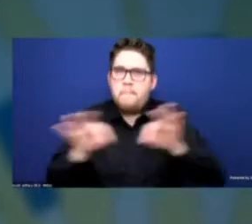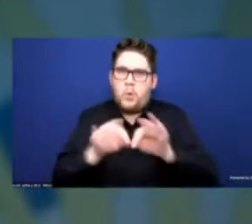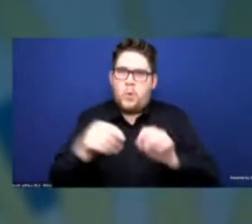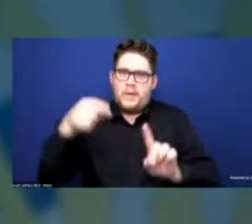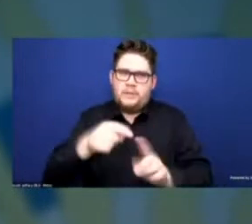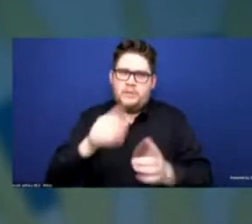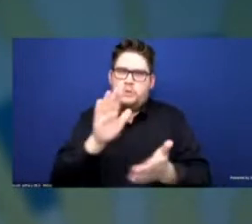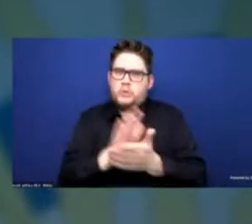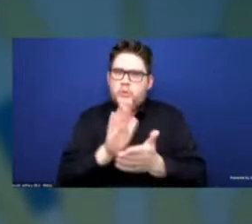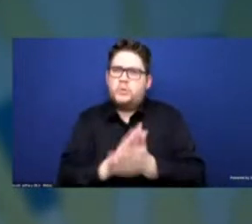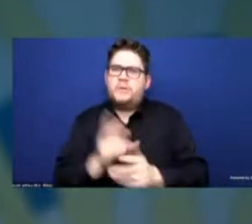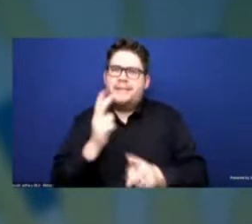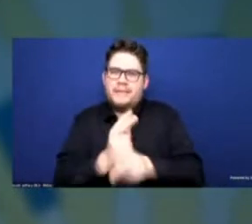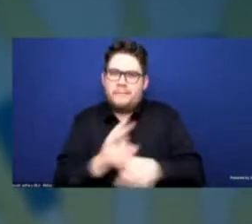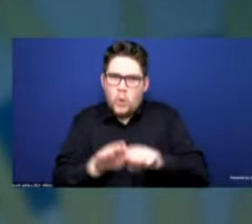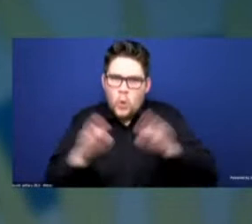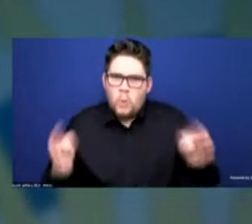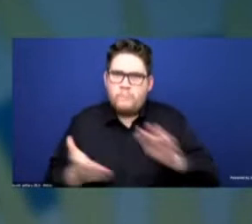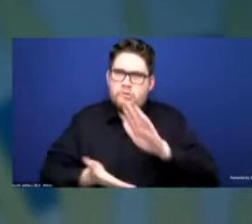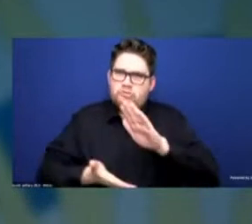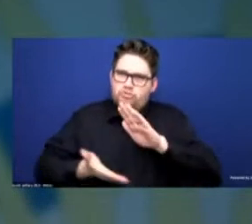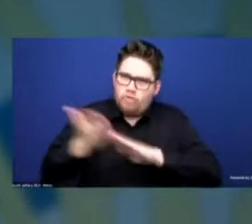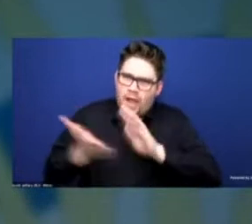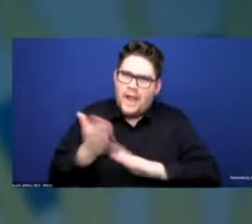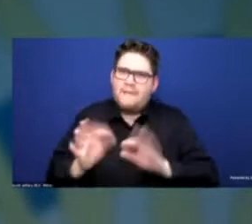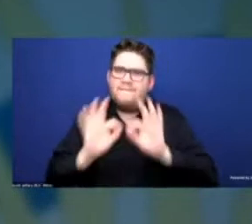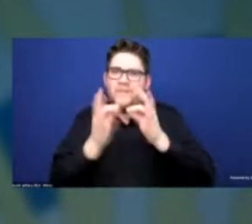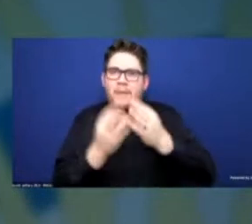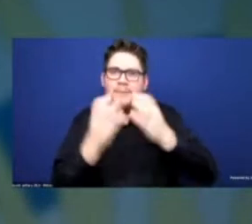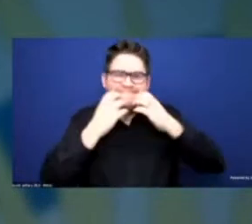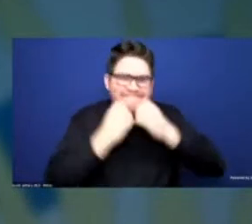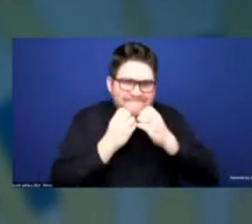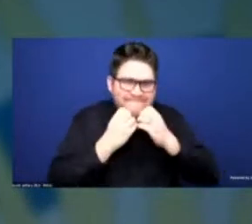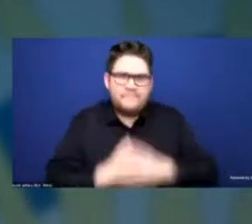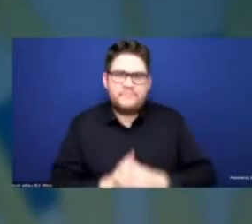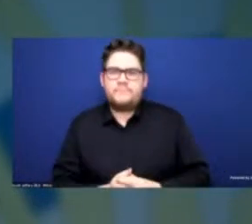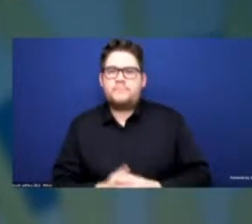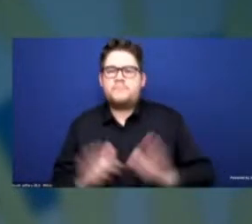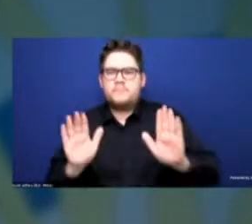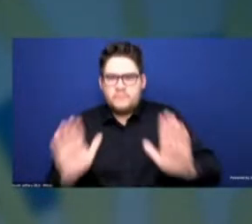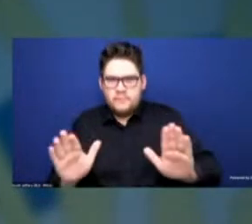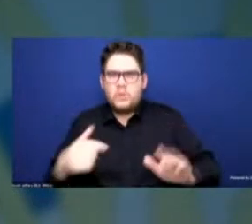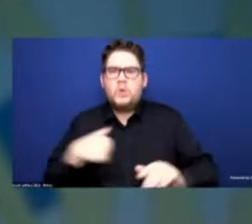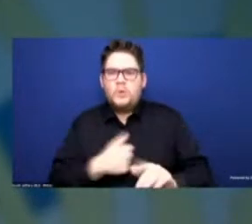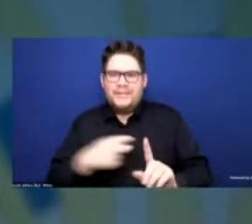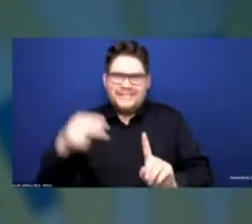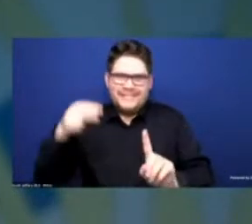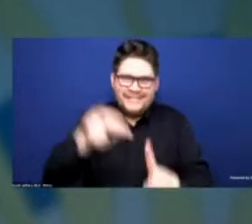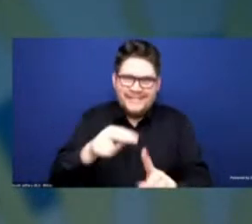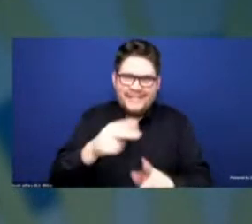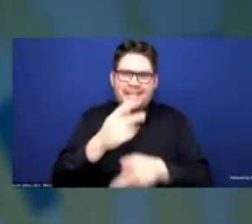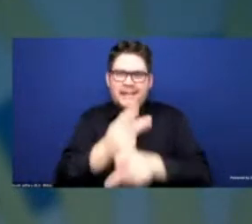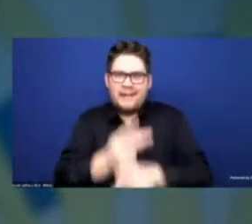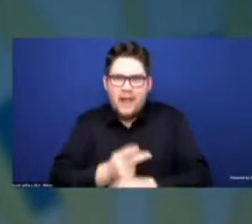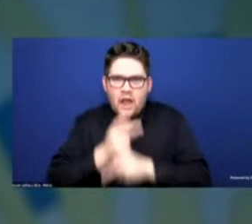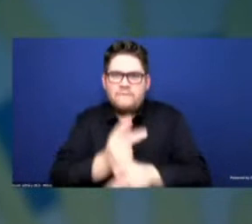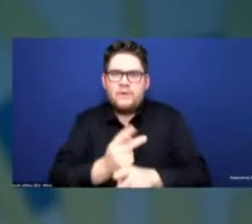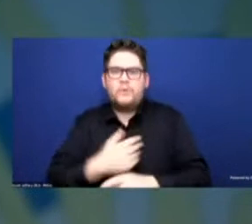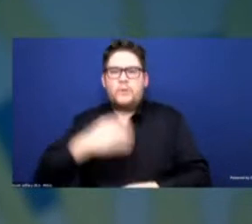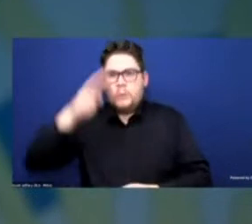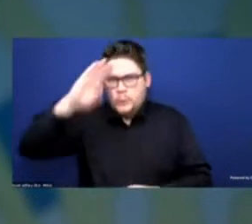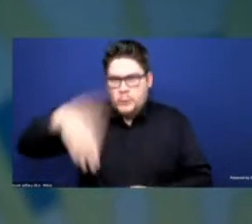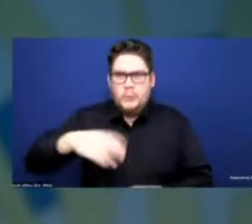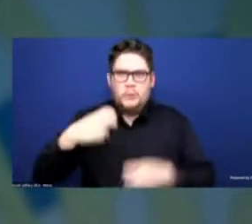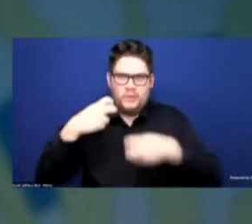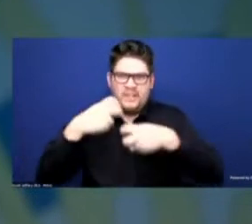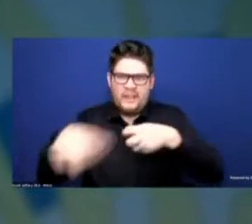reassuring, it certainly is something we continue to pay attention to, and we know how distressing it is when we have exposure events, and we